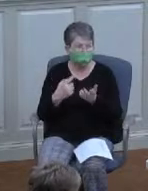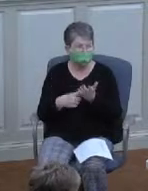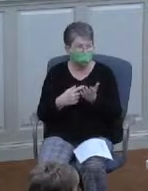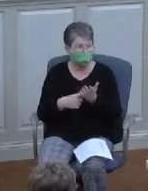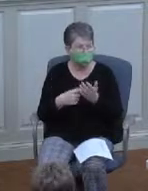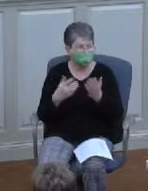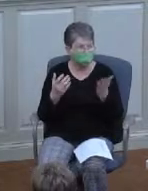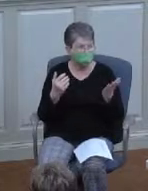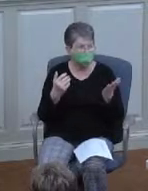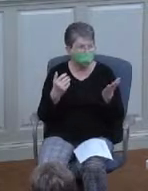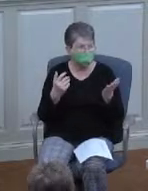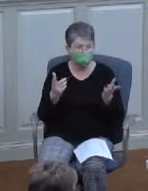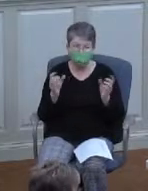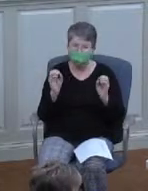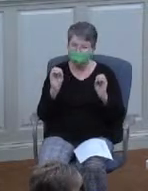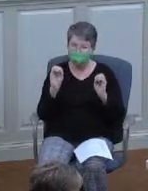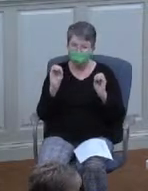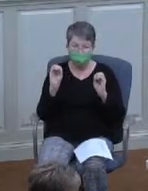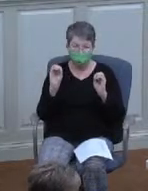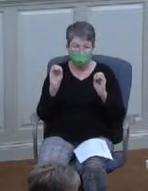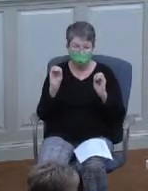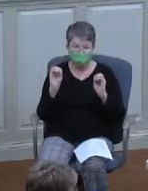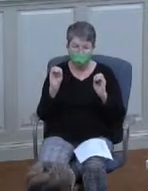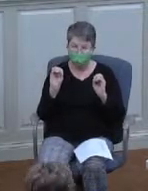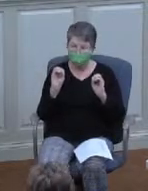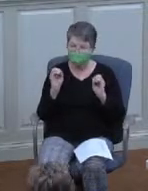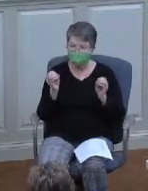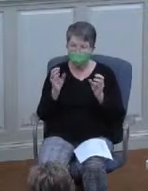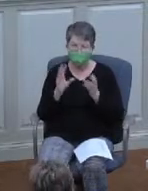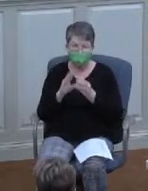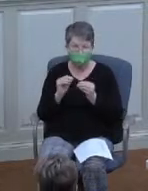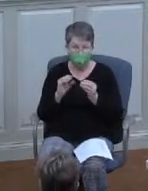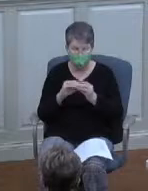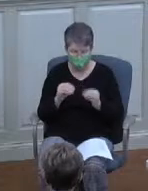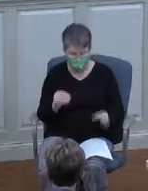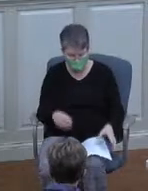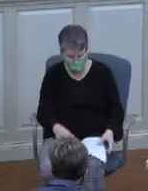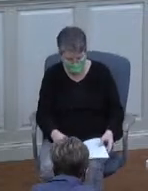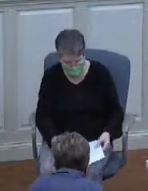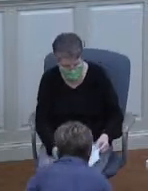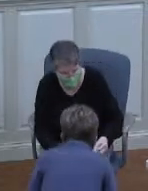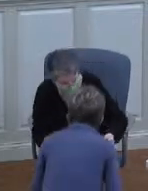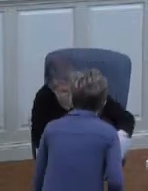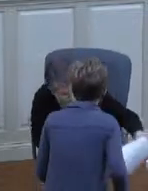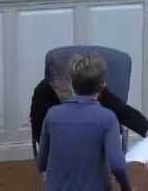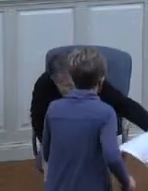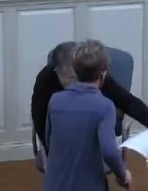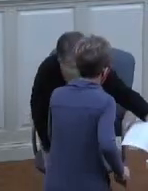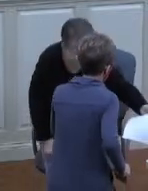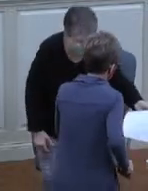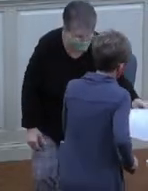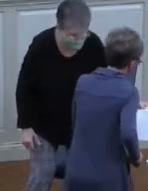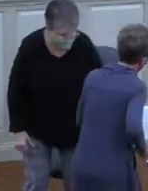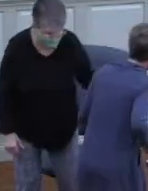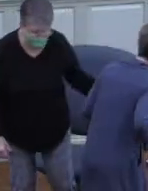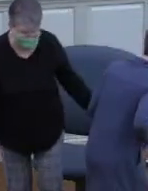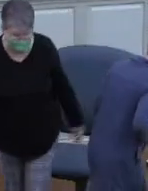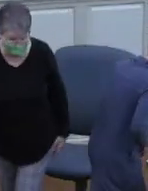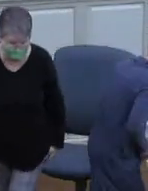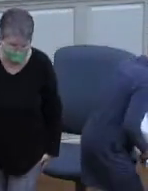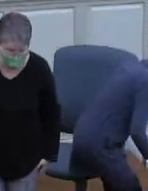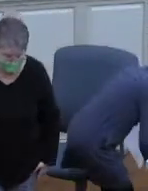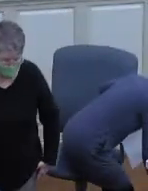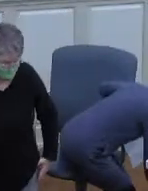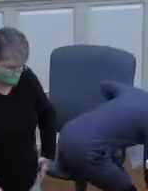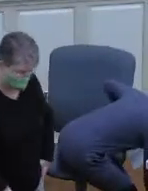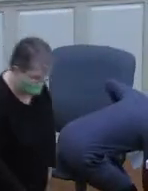Clerk? There are no comments. Very well. We'll move right on into commissioner comments.